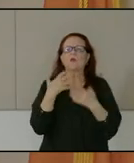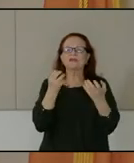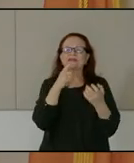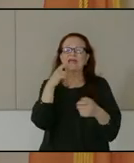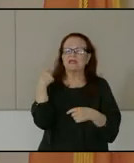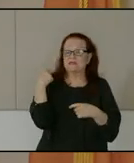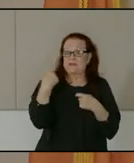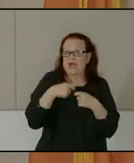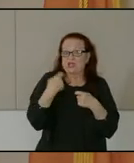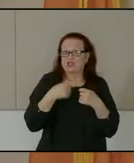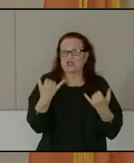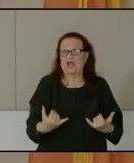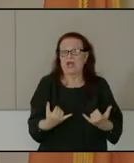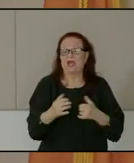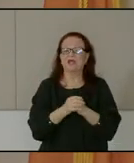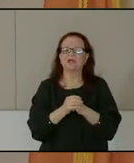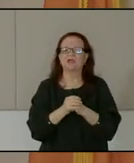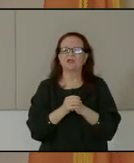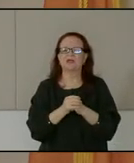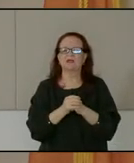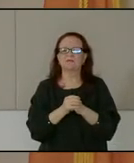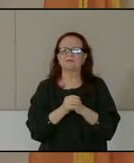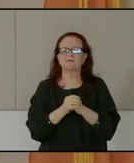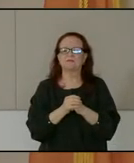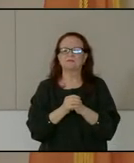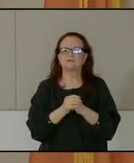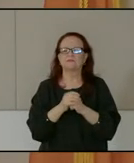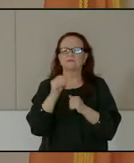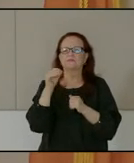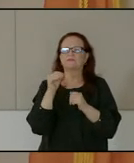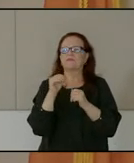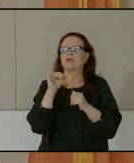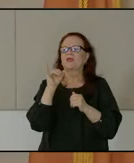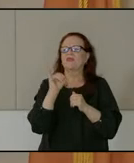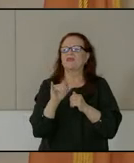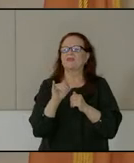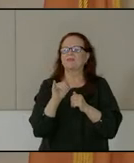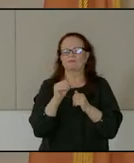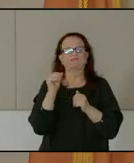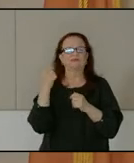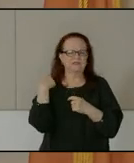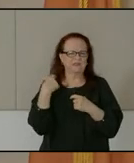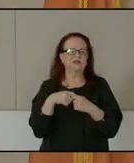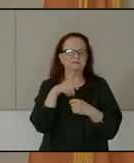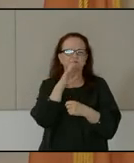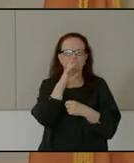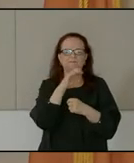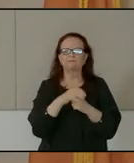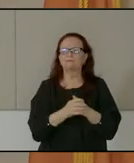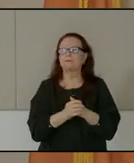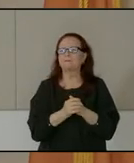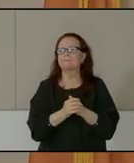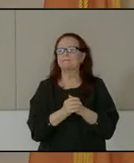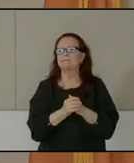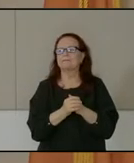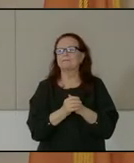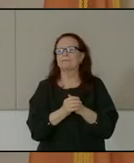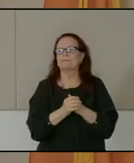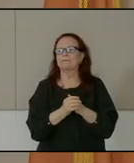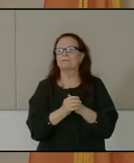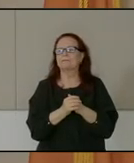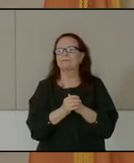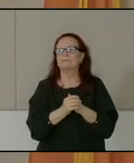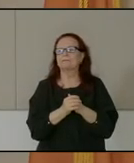just briefly, es un día muy histórico hoy día. Es la primera vez en este condado que se abre esta oficina para